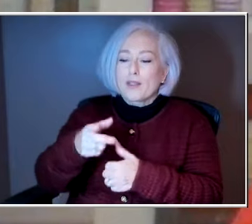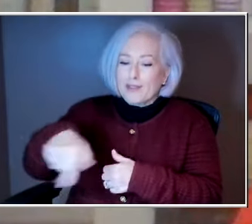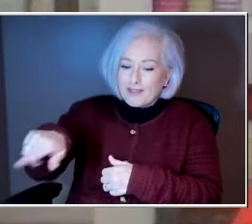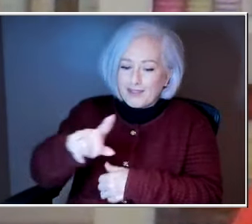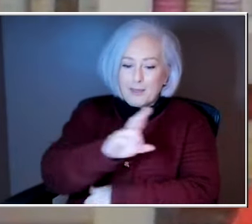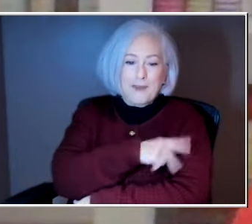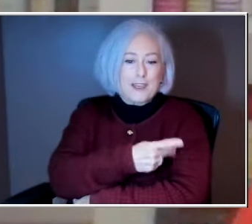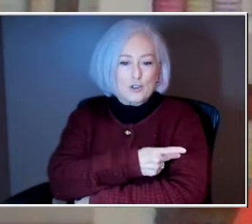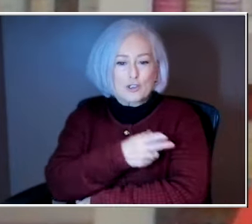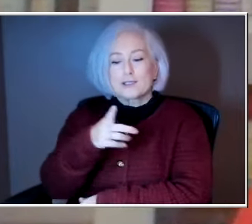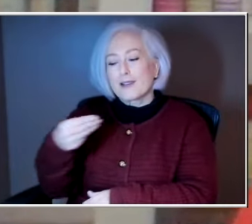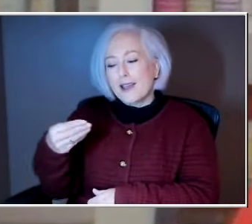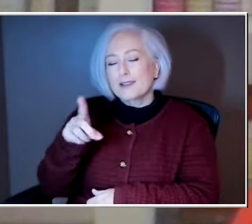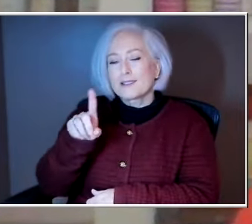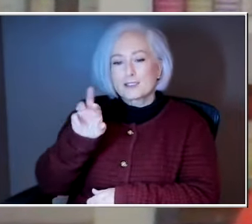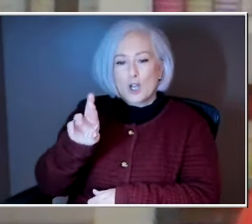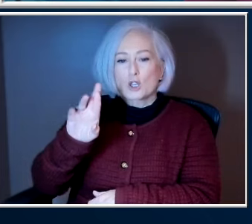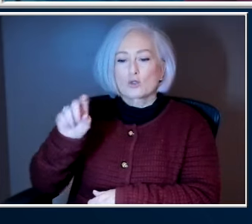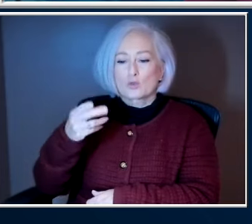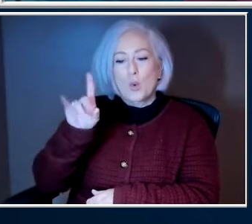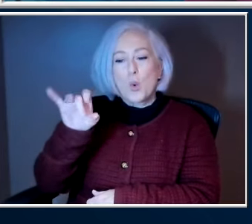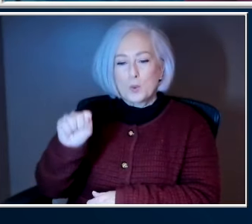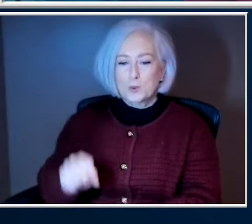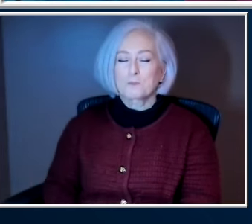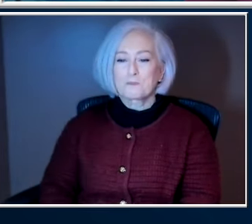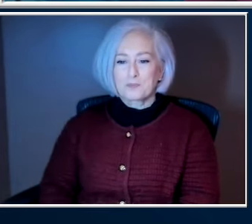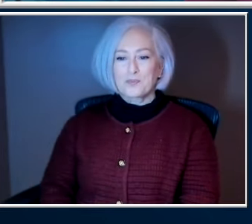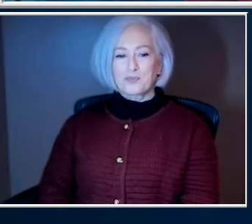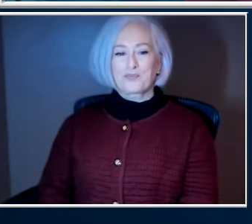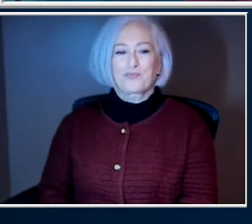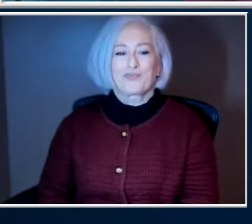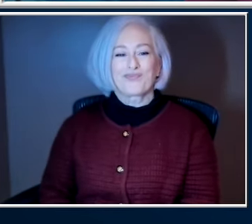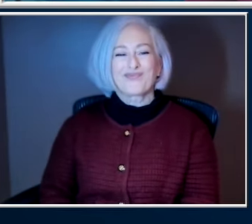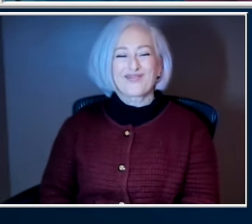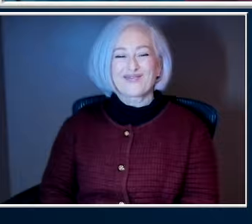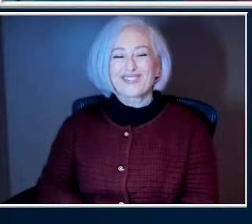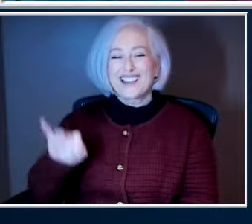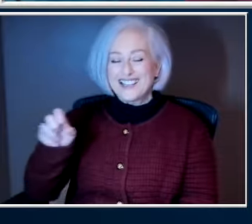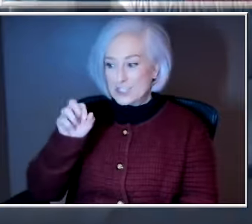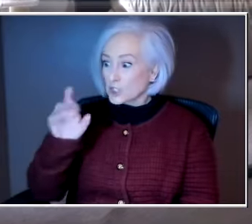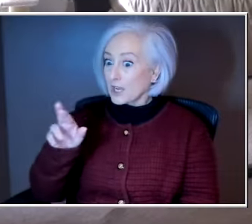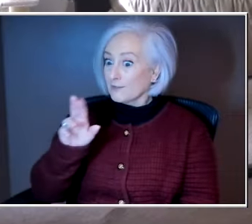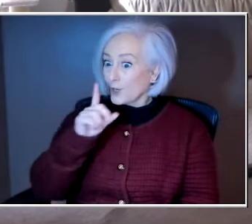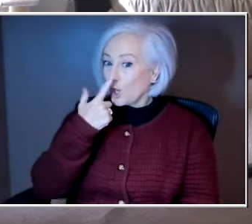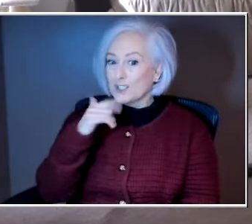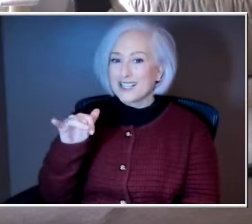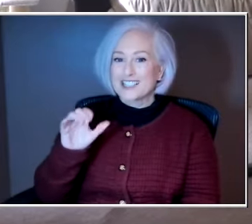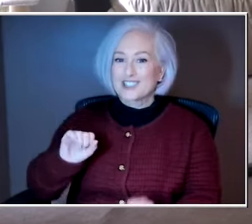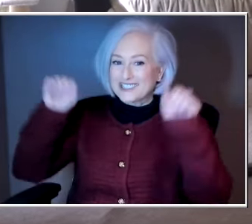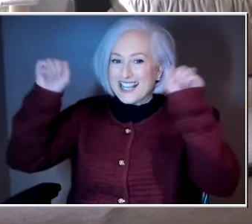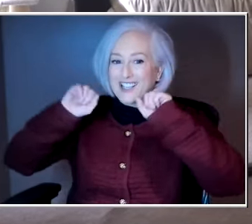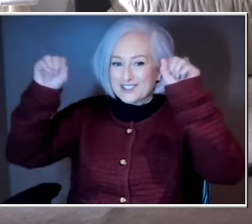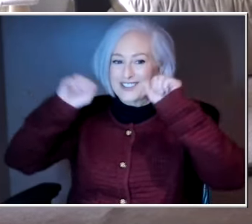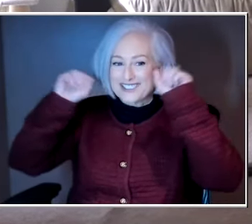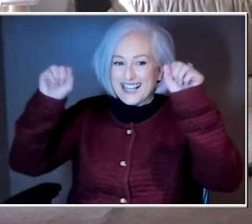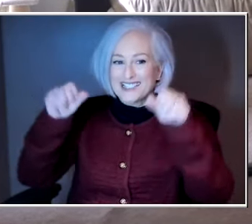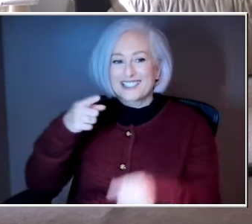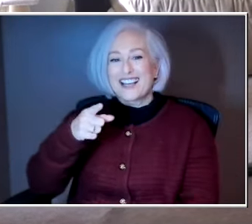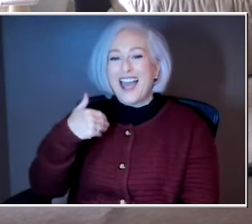incorporating that lifestyle habit within their regimen. Well, Jennifer's getting after it when it comes to exercise. You basically have like a home